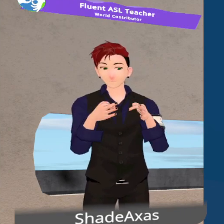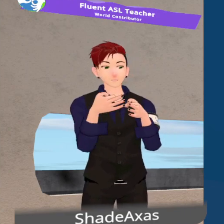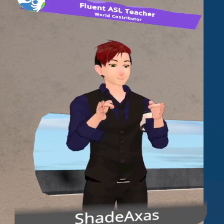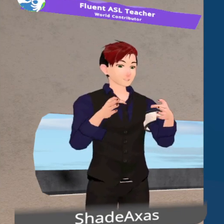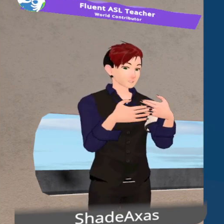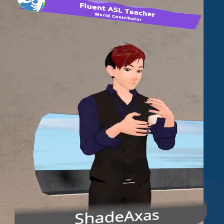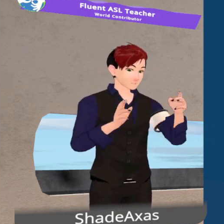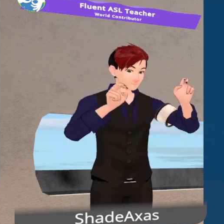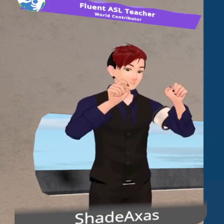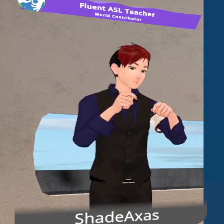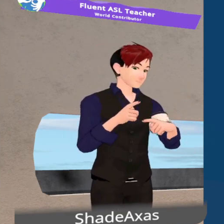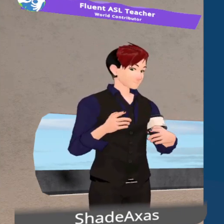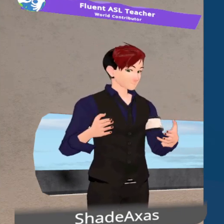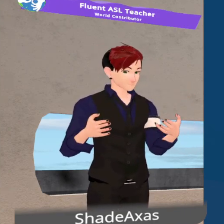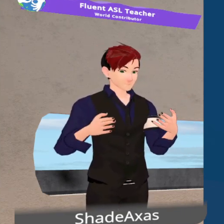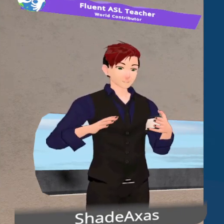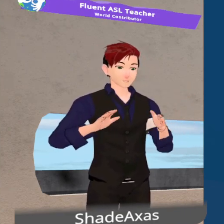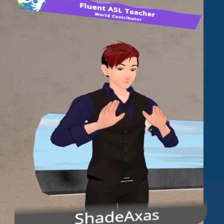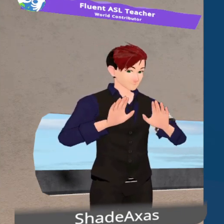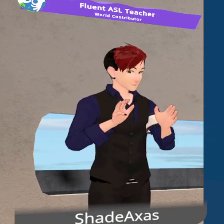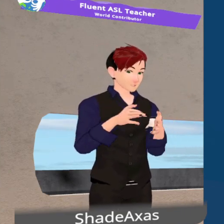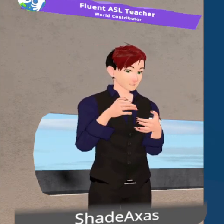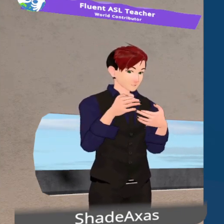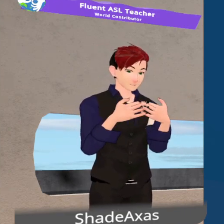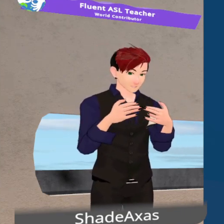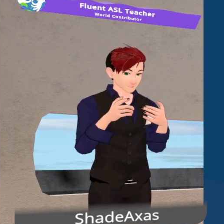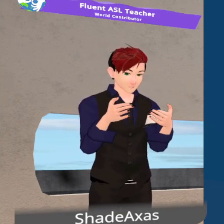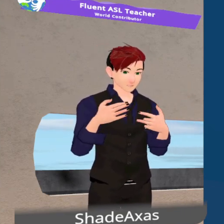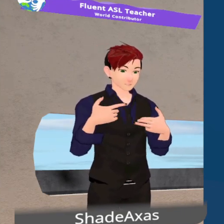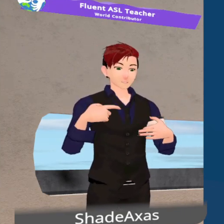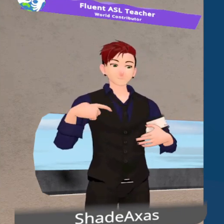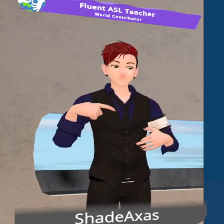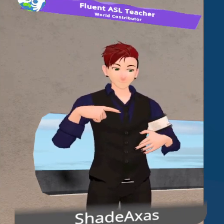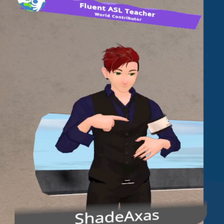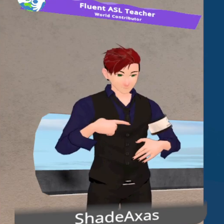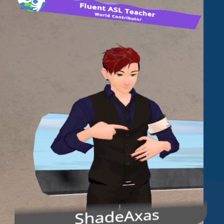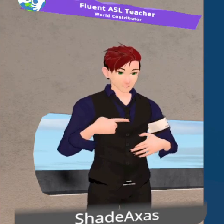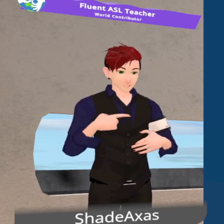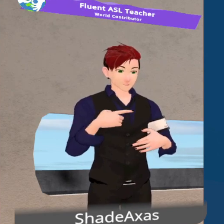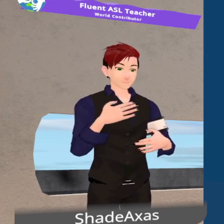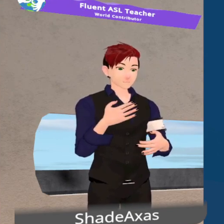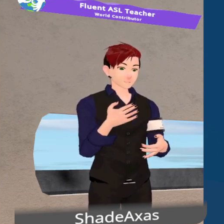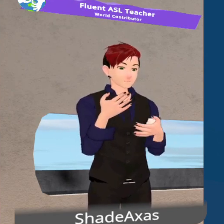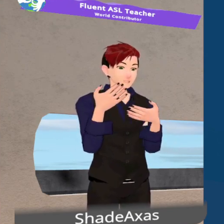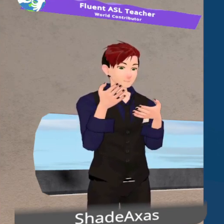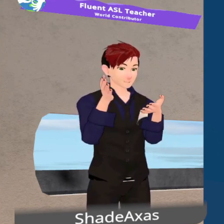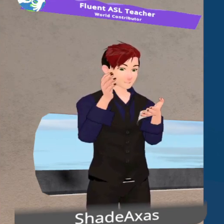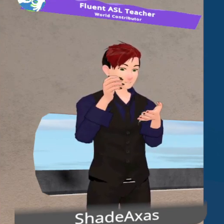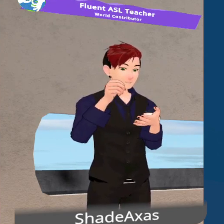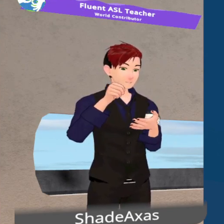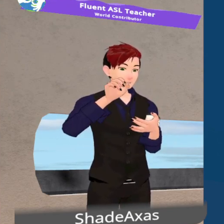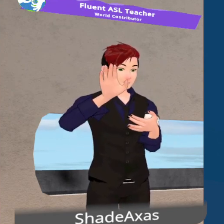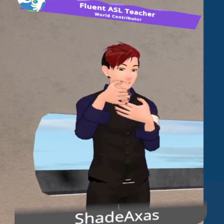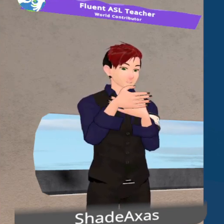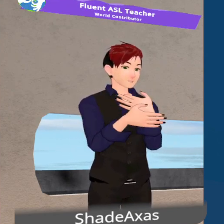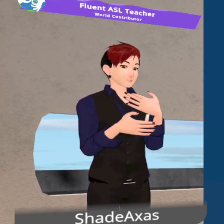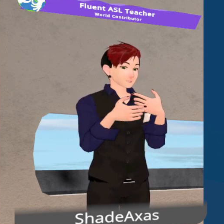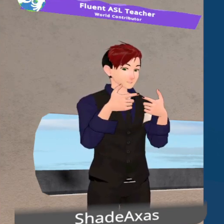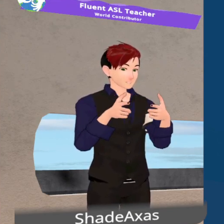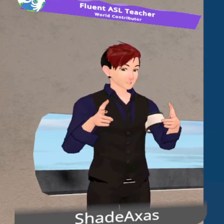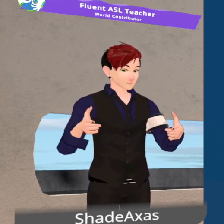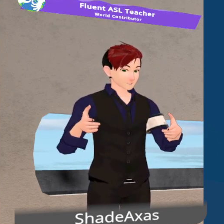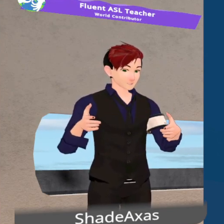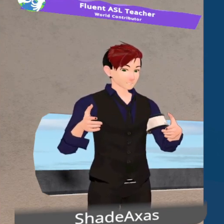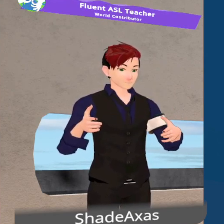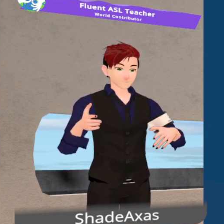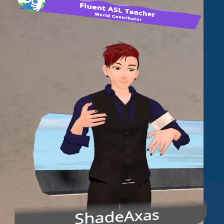American. This is a free country, right? So you can learn whatever you want to learn. I'm just saying my suggestion is to learn your